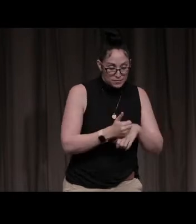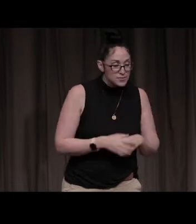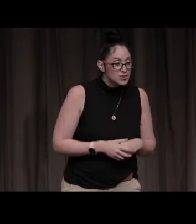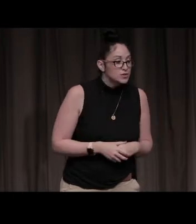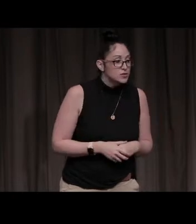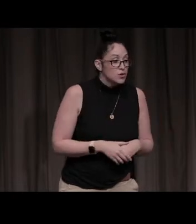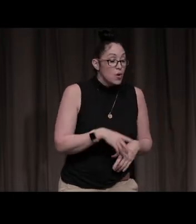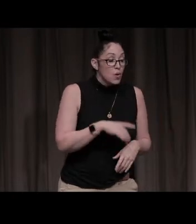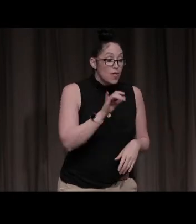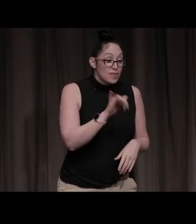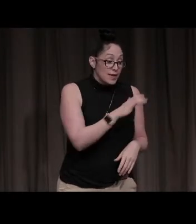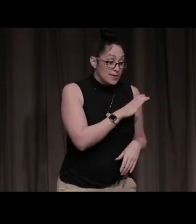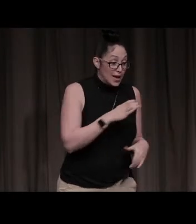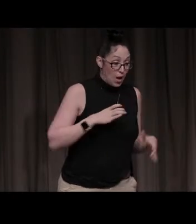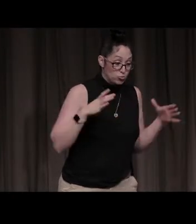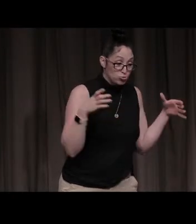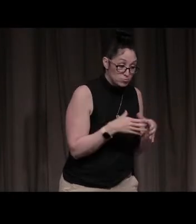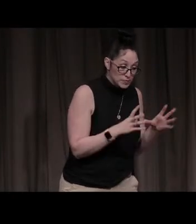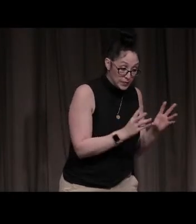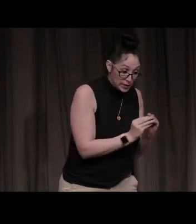and other